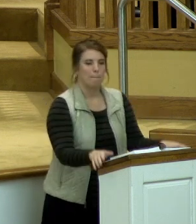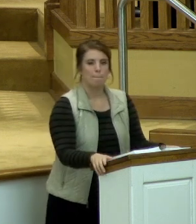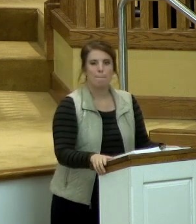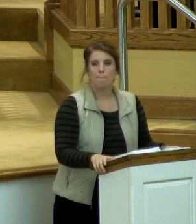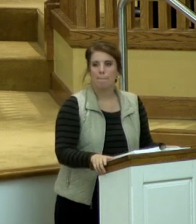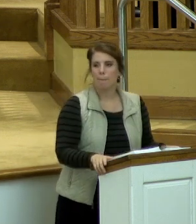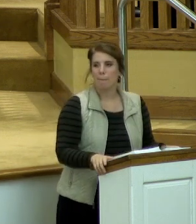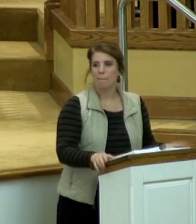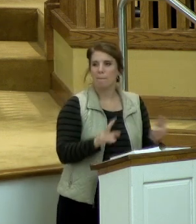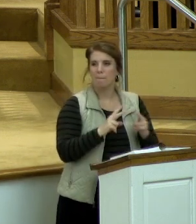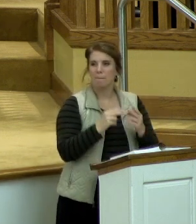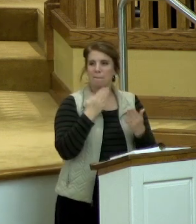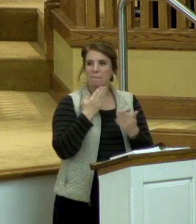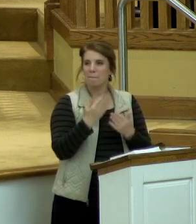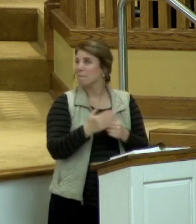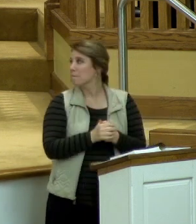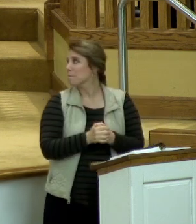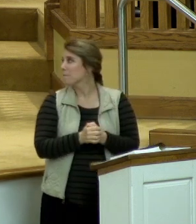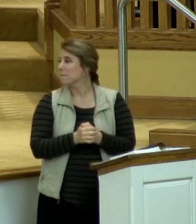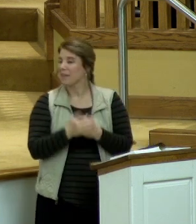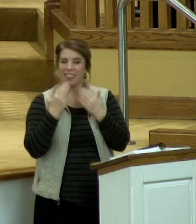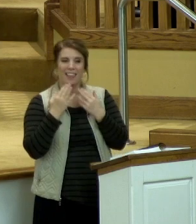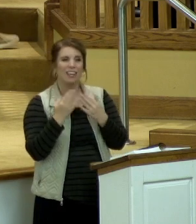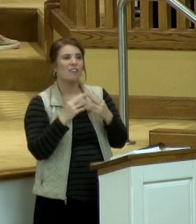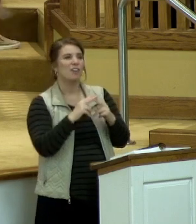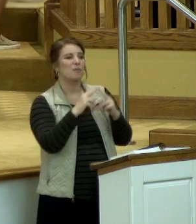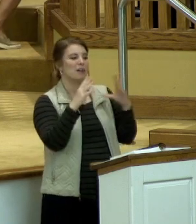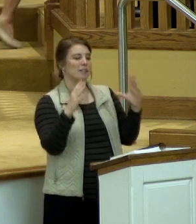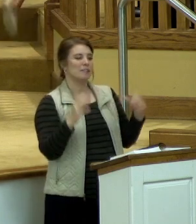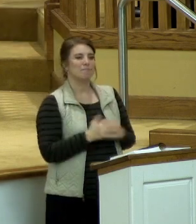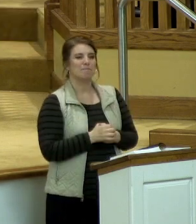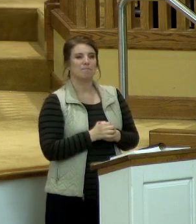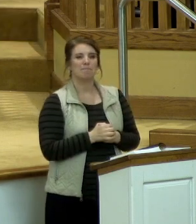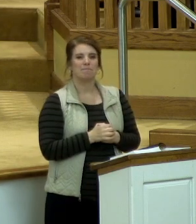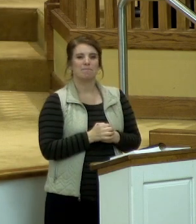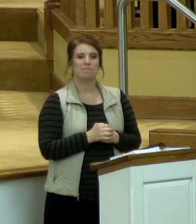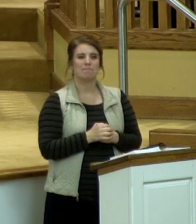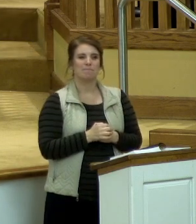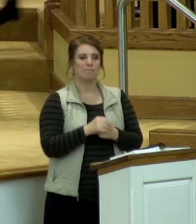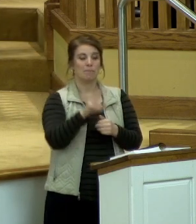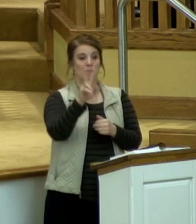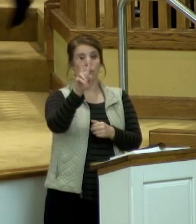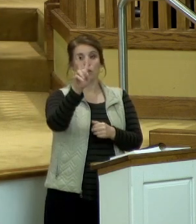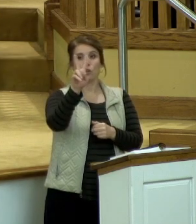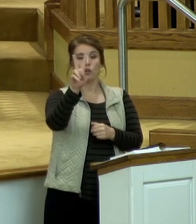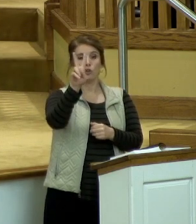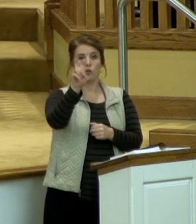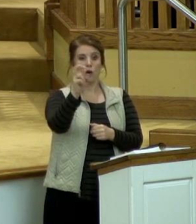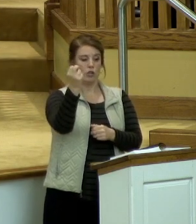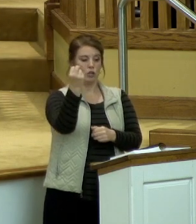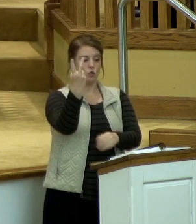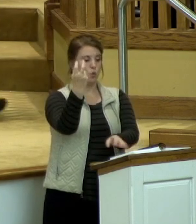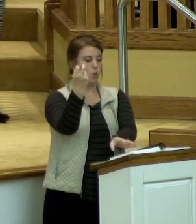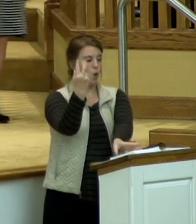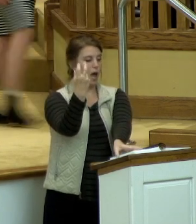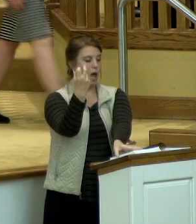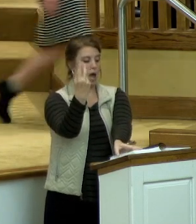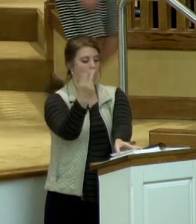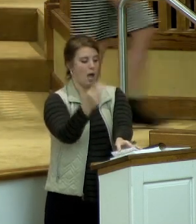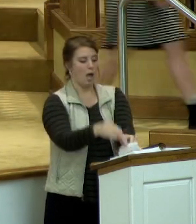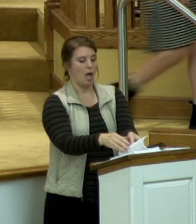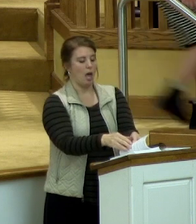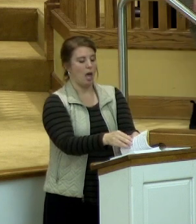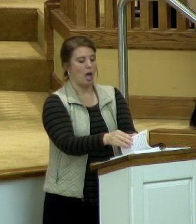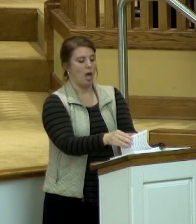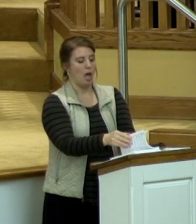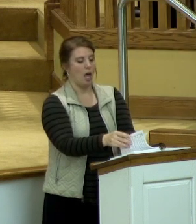salvation. Very good singing, everyone. Thank you very much. Stay on your feet. Number 212, we'll sing a verse and a chorus, and y'all can shake